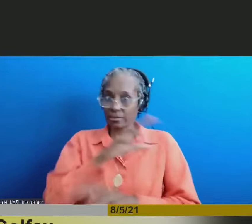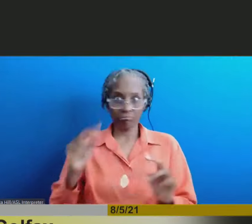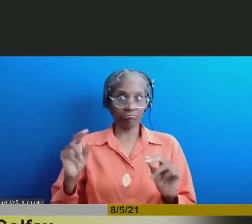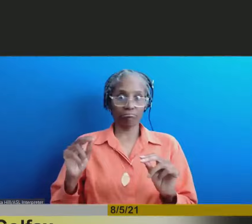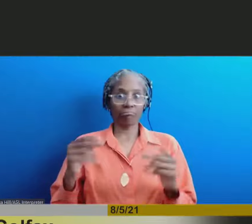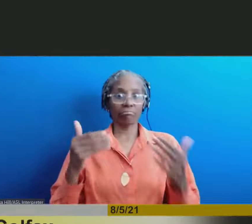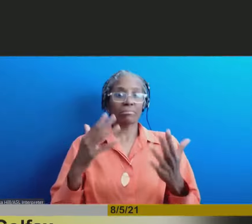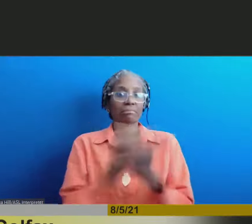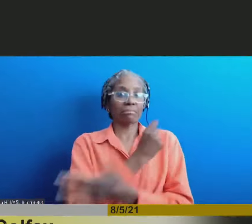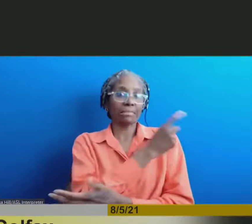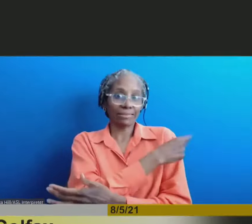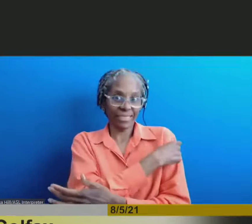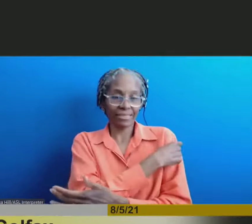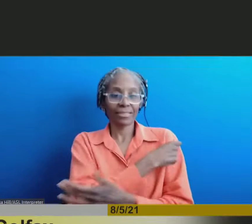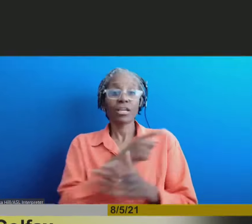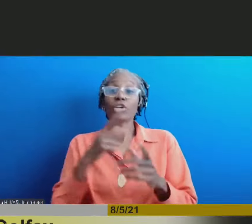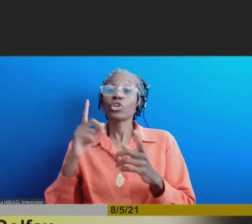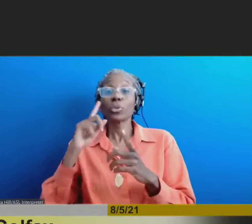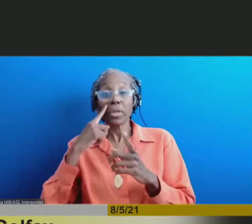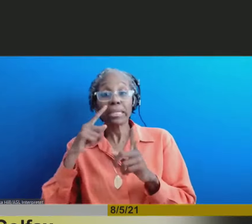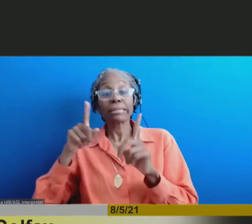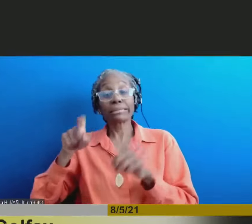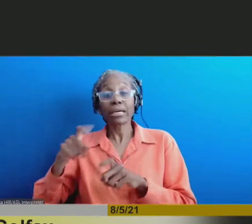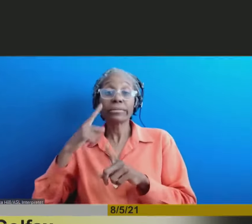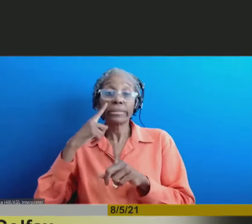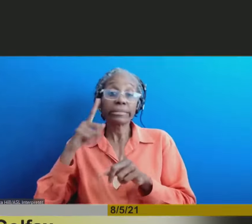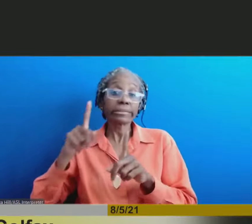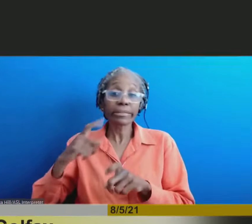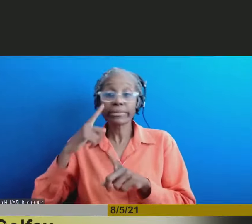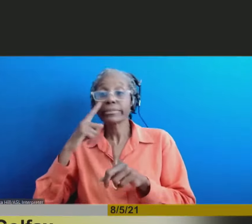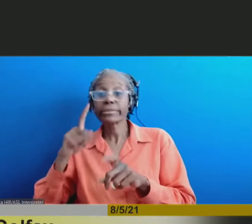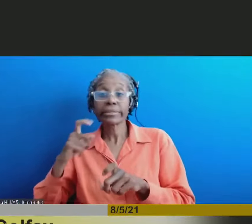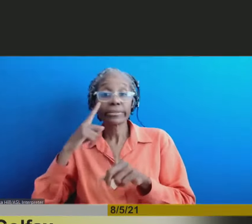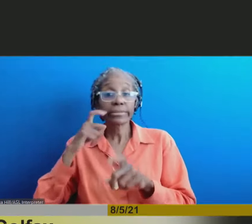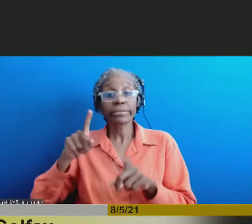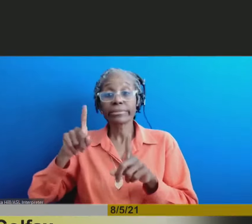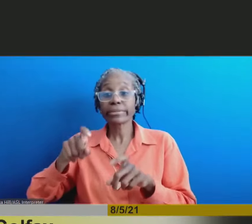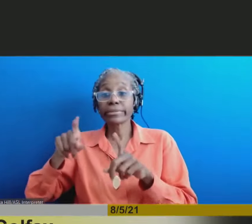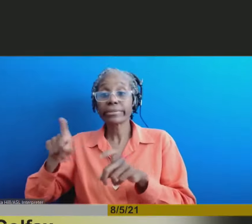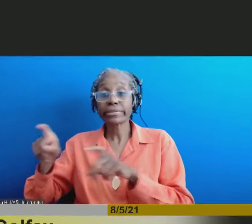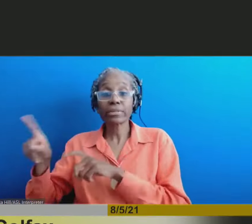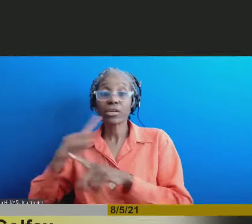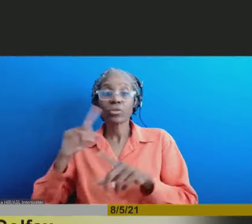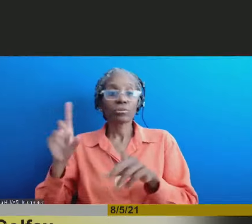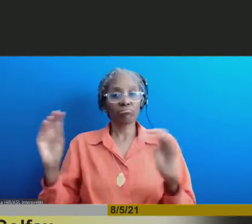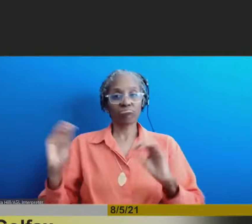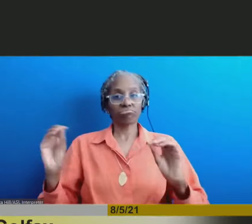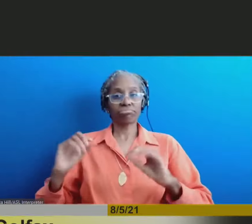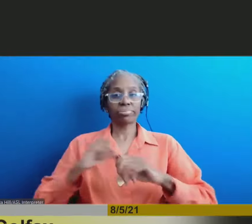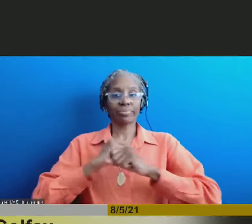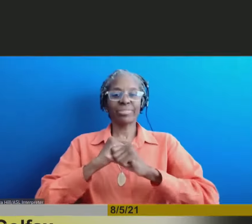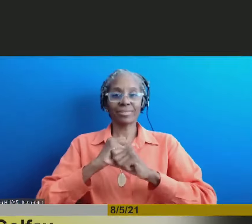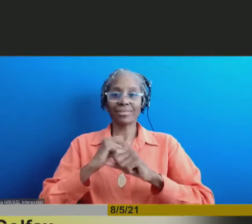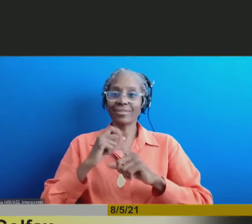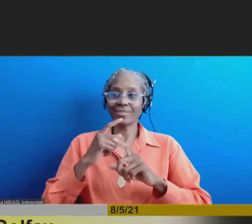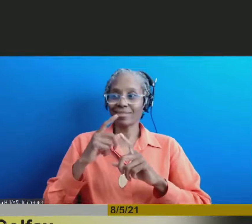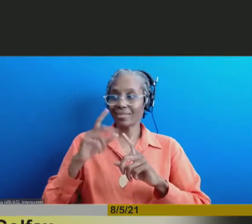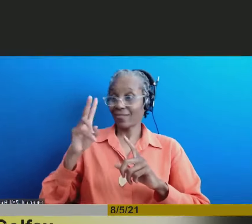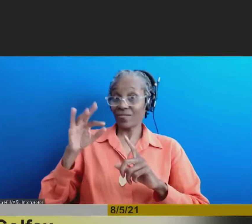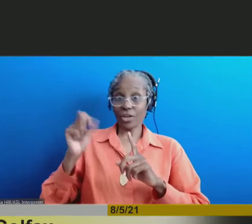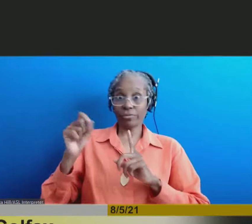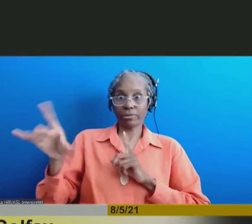you vaccinated. You can test as much as you possibly can, and it's not really protecting you from the virus, right?